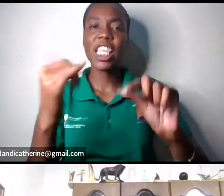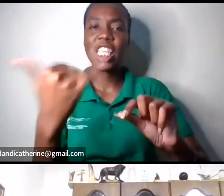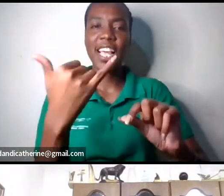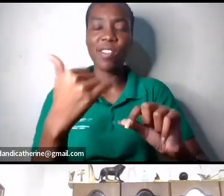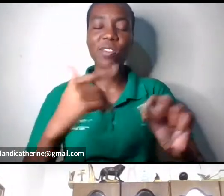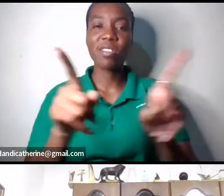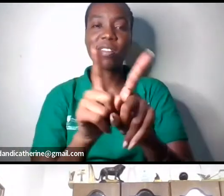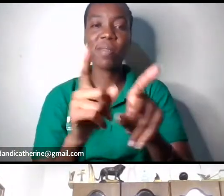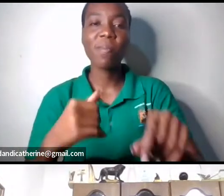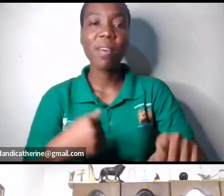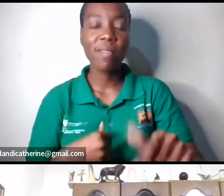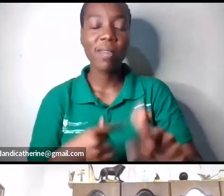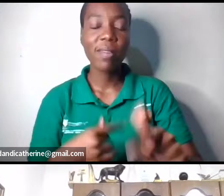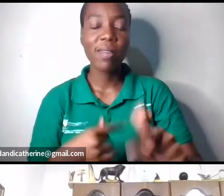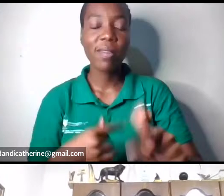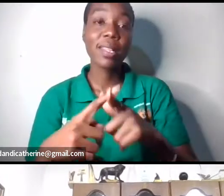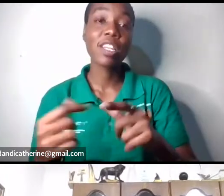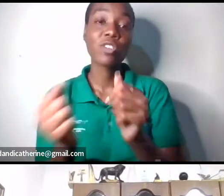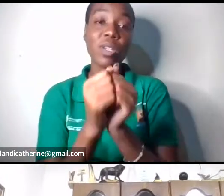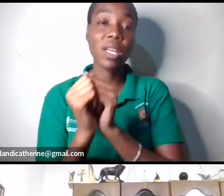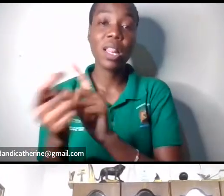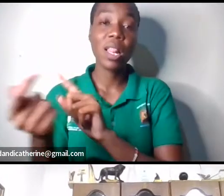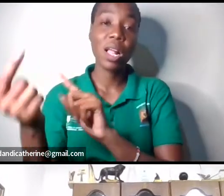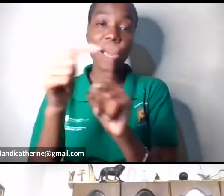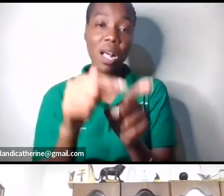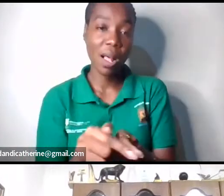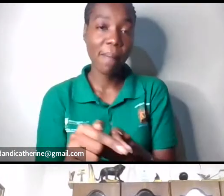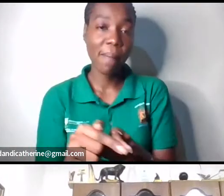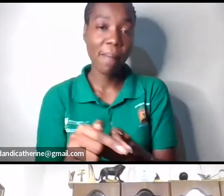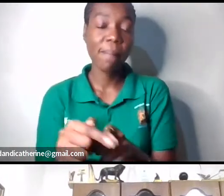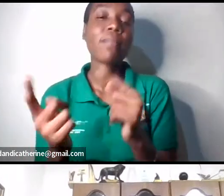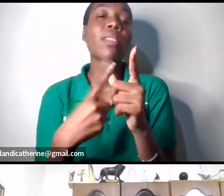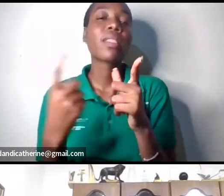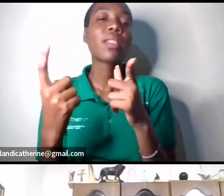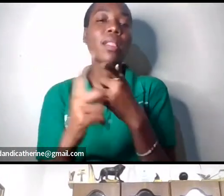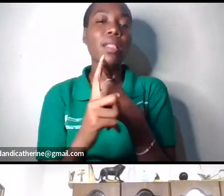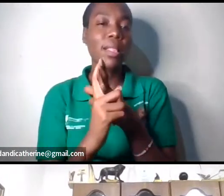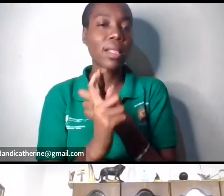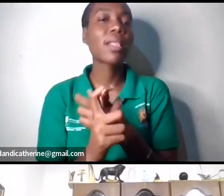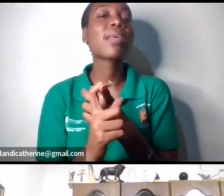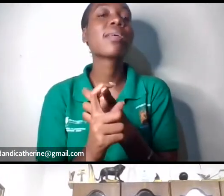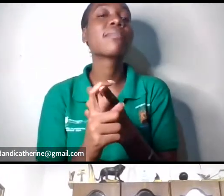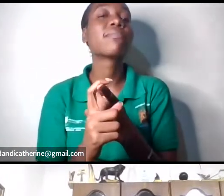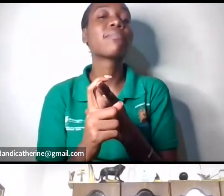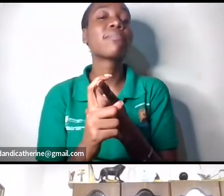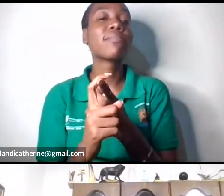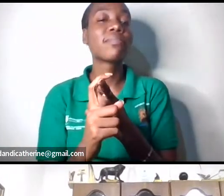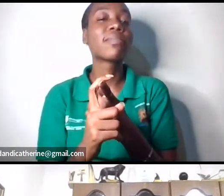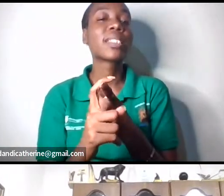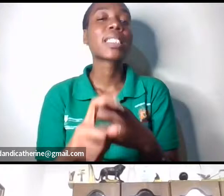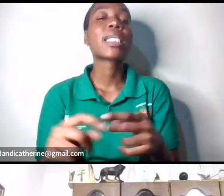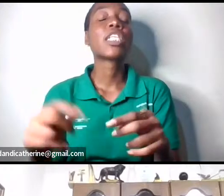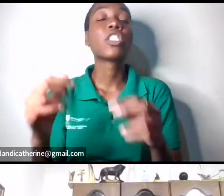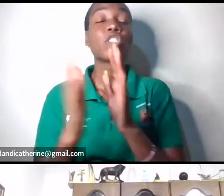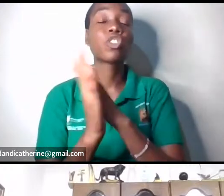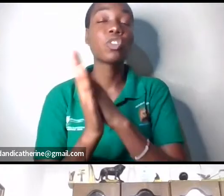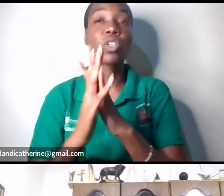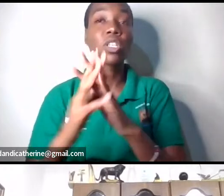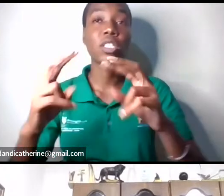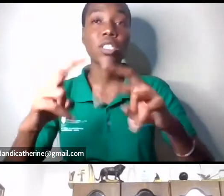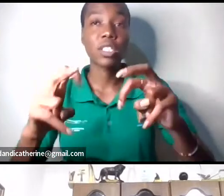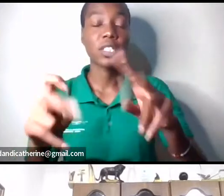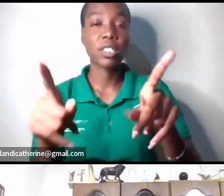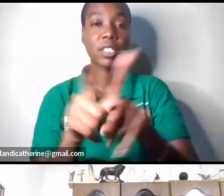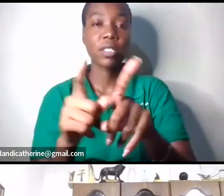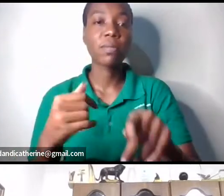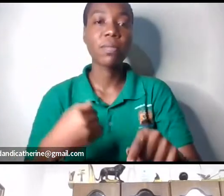come together in an incubation facility. And you find the sad story sometimes that it's one person who then is able to